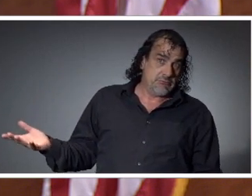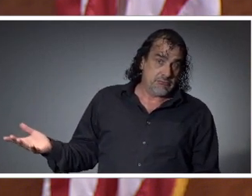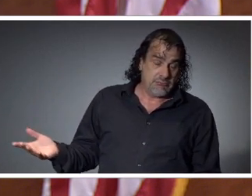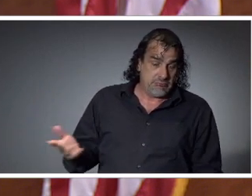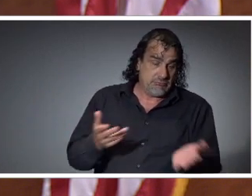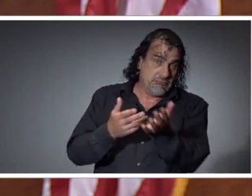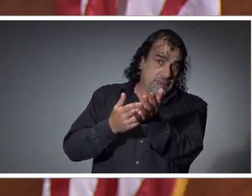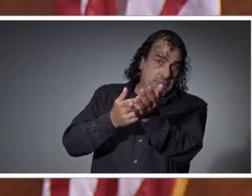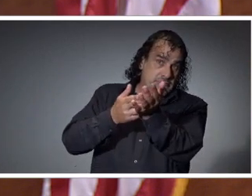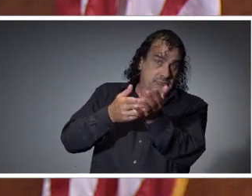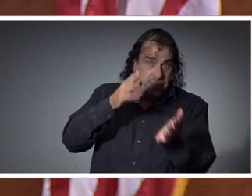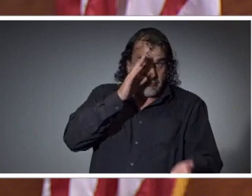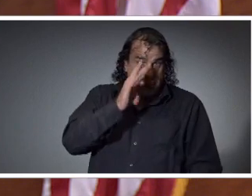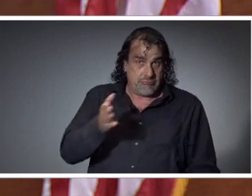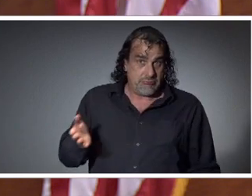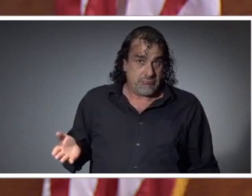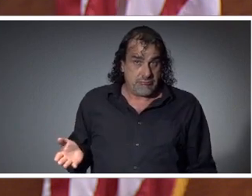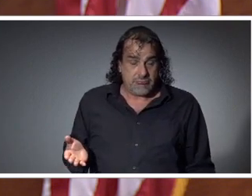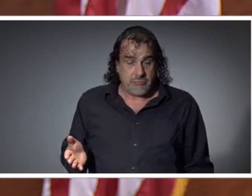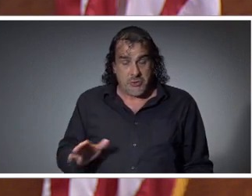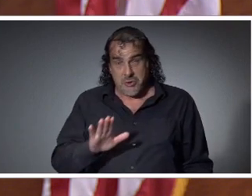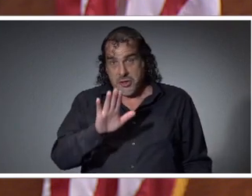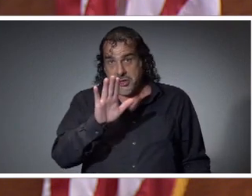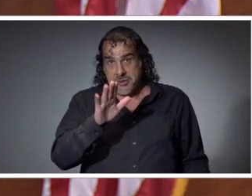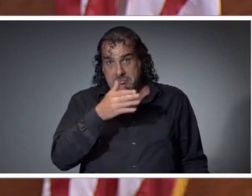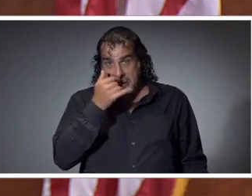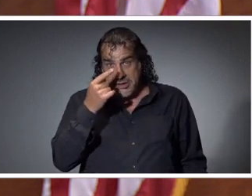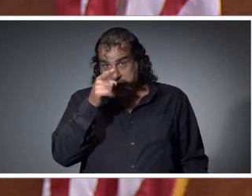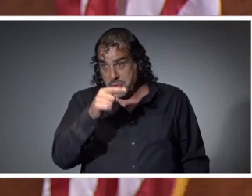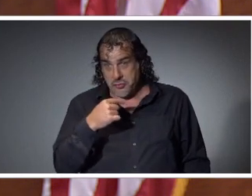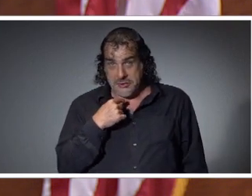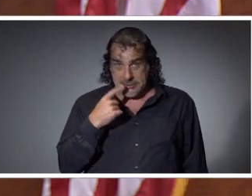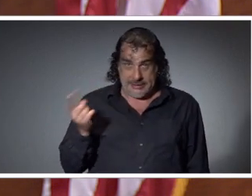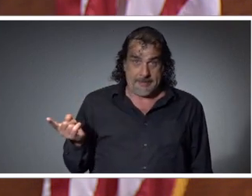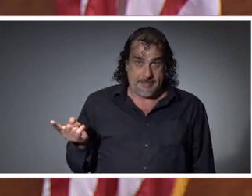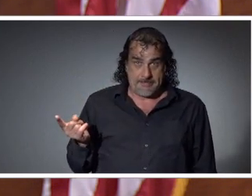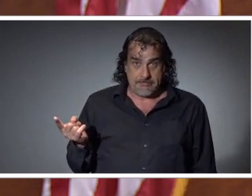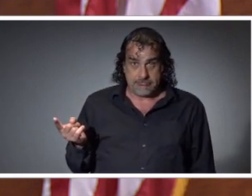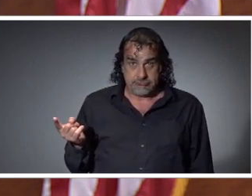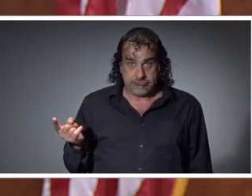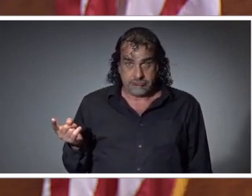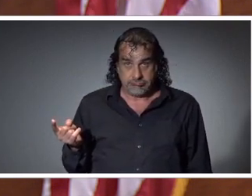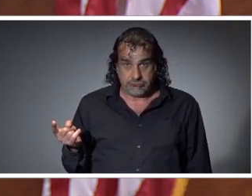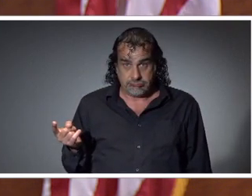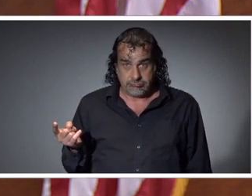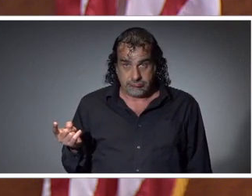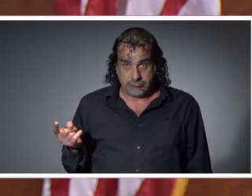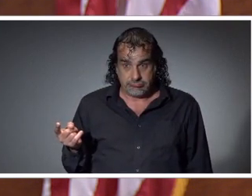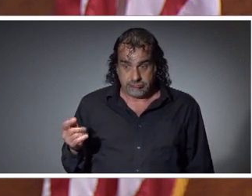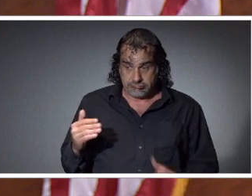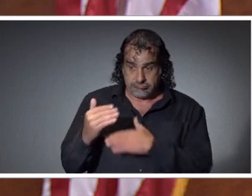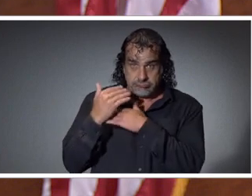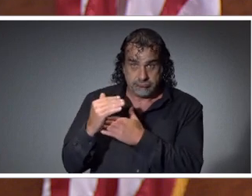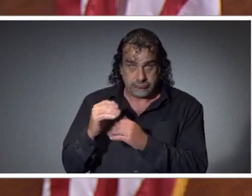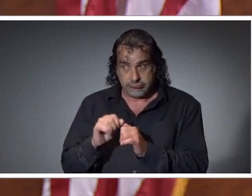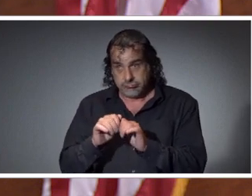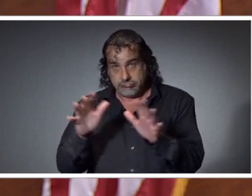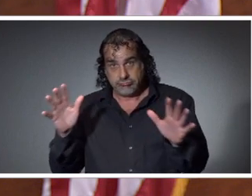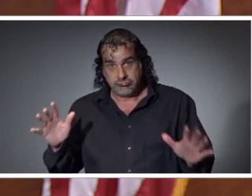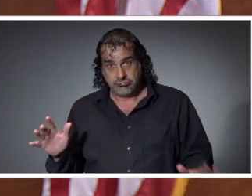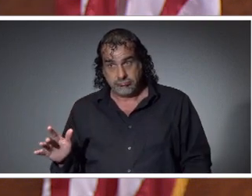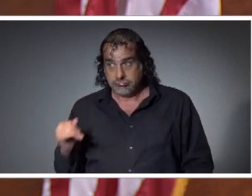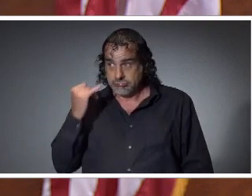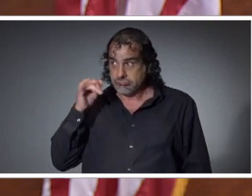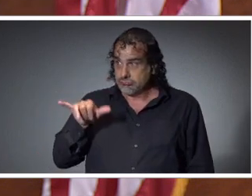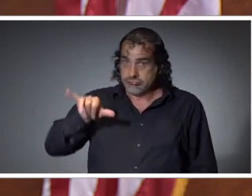honestly, it's probably in your best interest and the best interest of minimizing community spread if